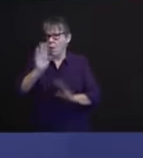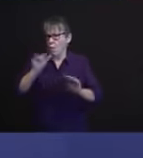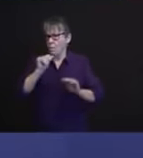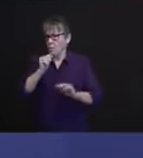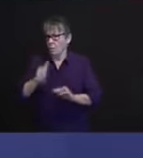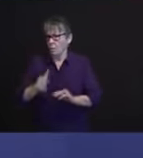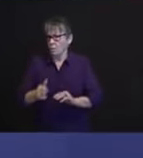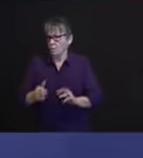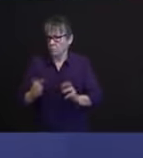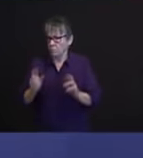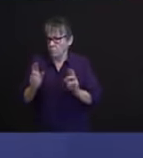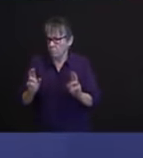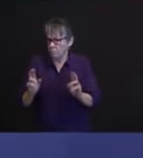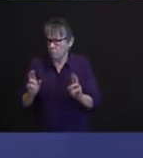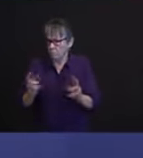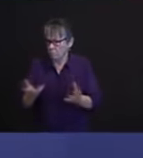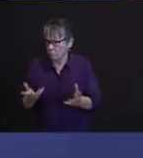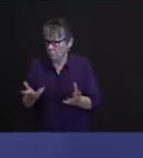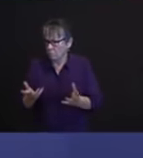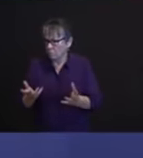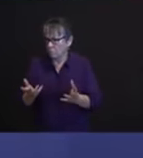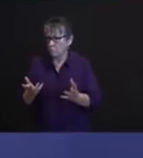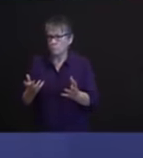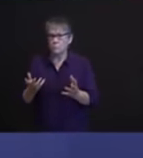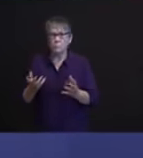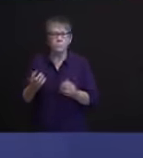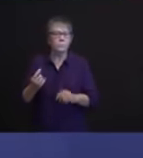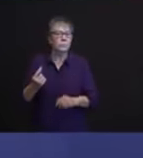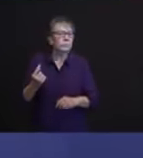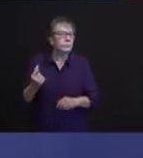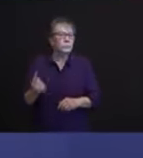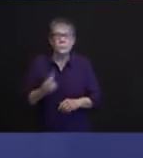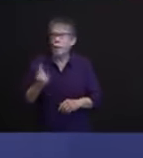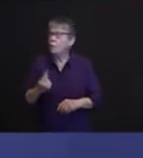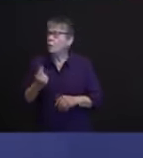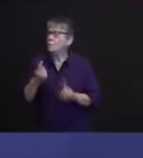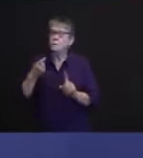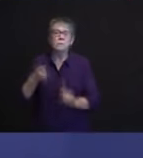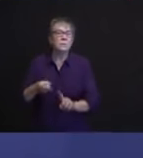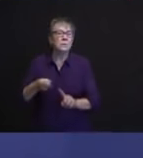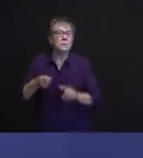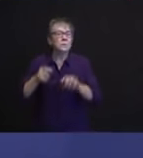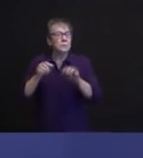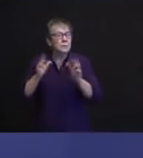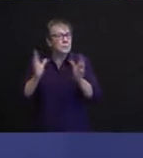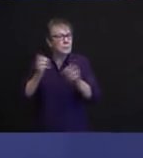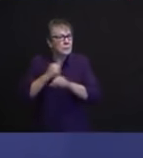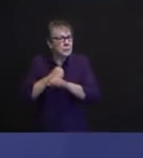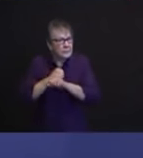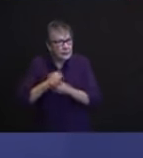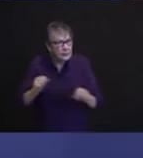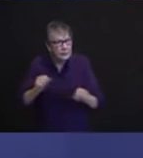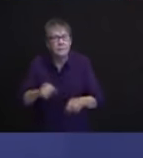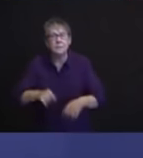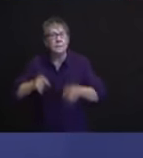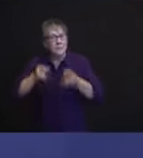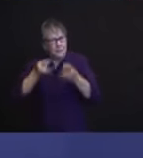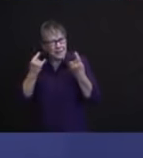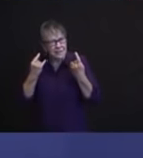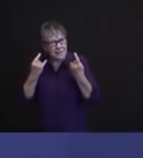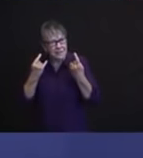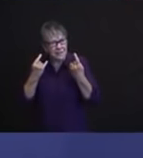safe, please continue to mask up, social distance, stay home when you are sick, and download the COVID Alert NJ